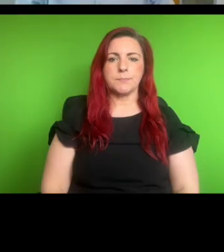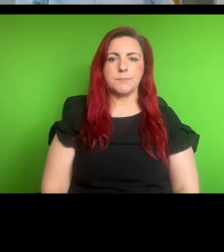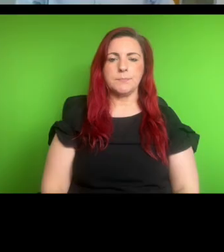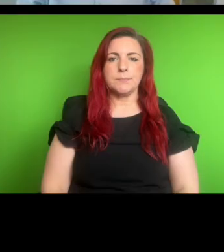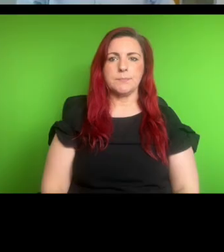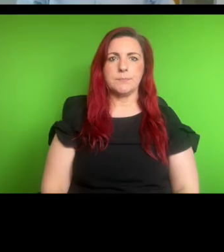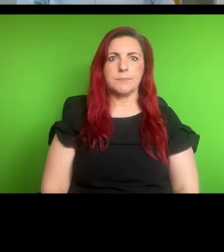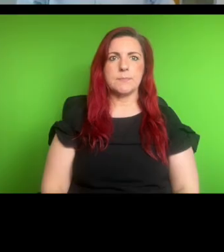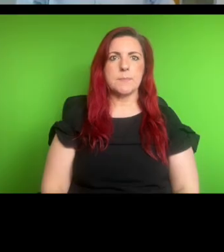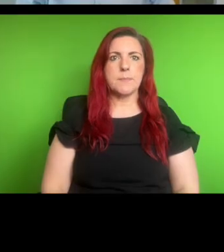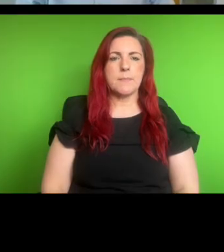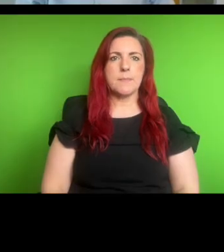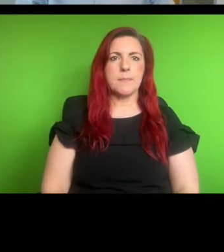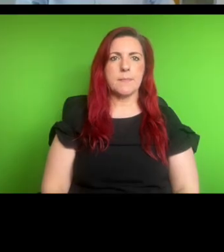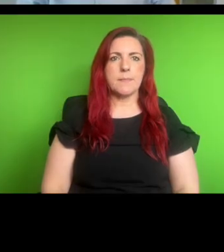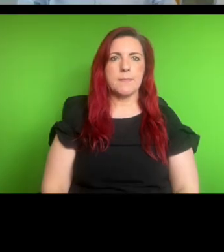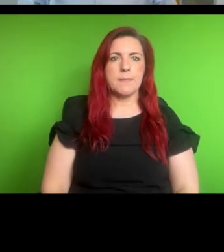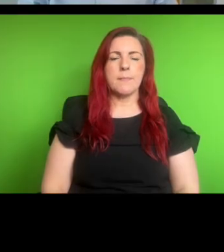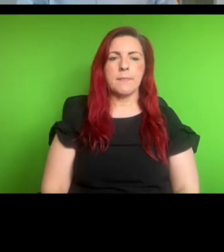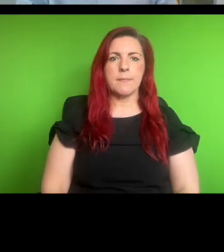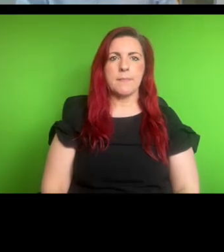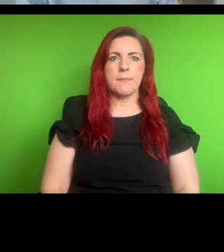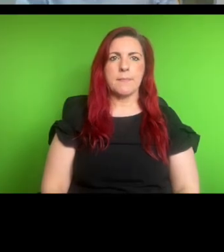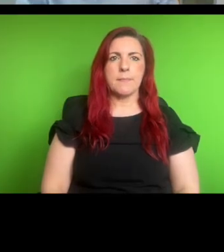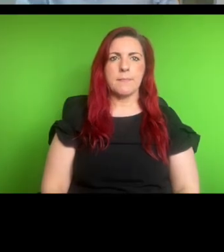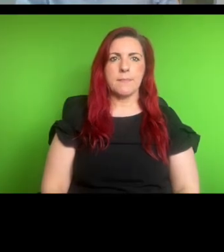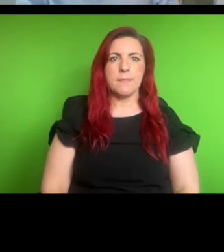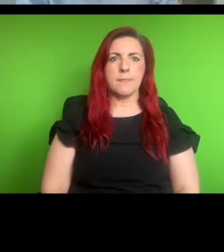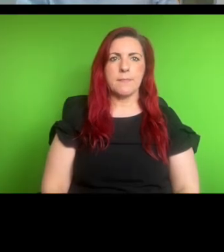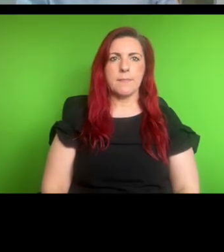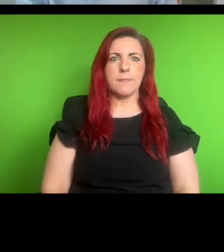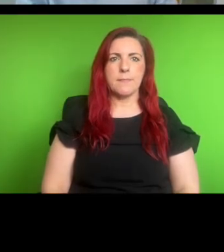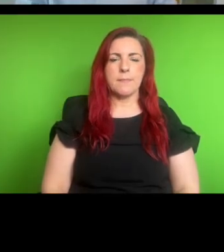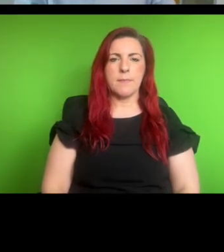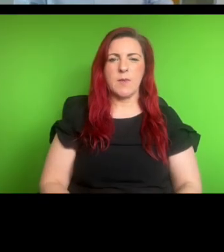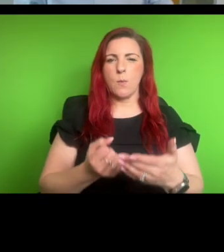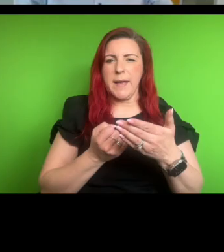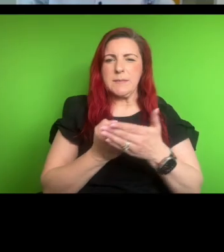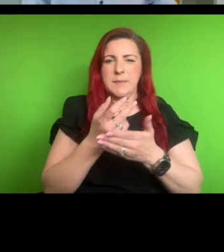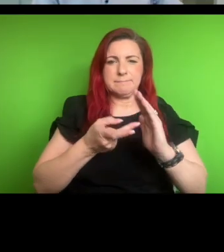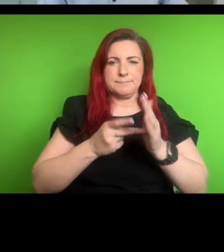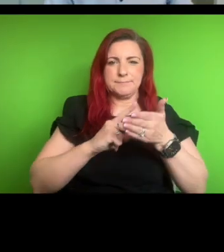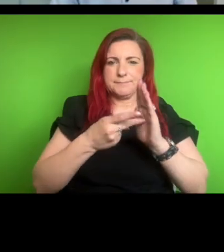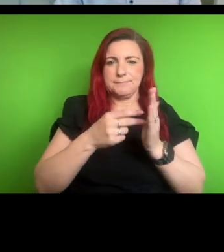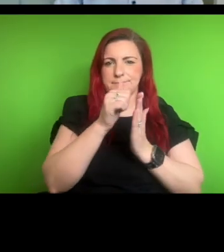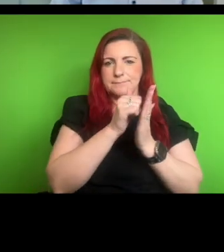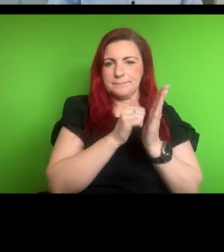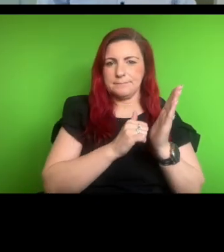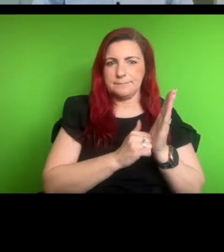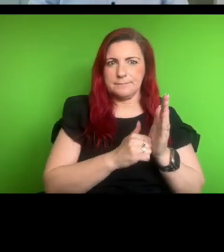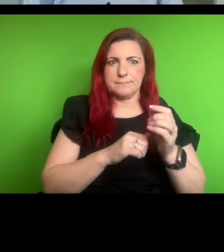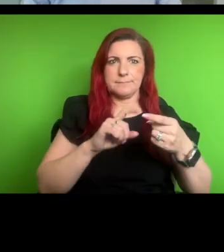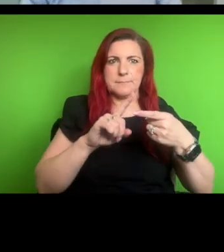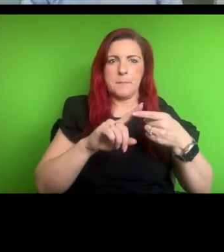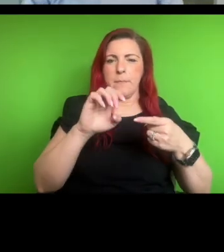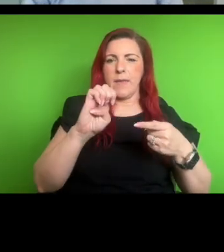So, I'd like to outline that Elizabeth O'Farrell and Donald Rice will